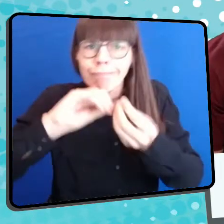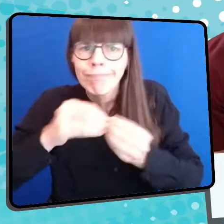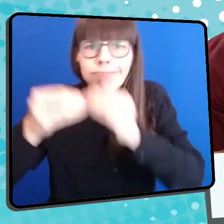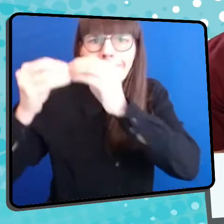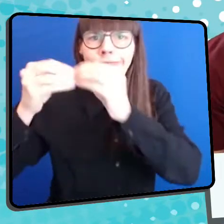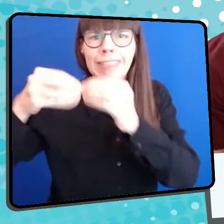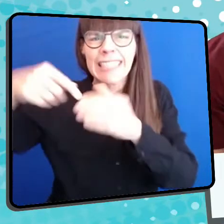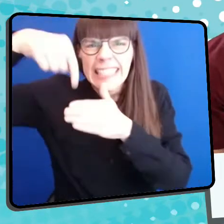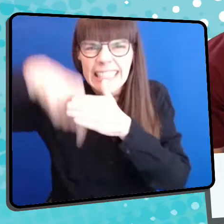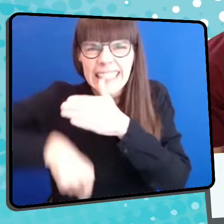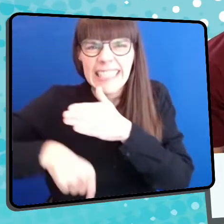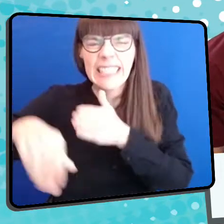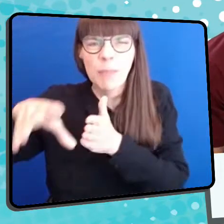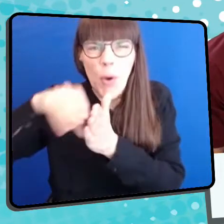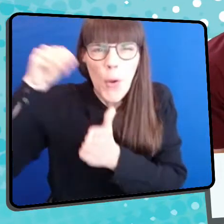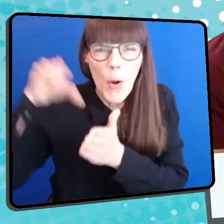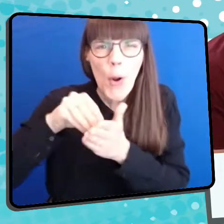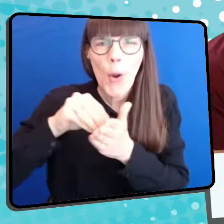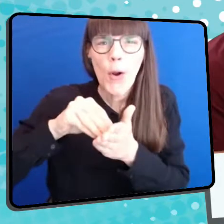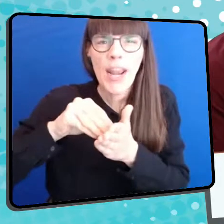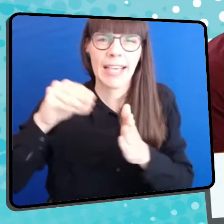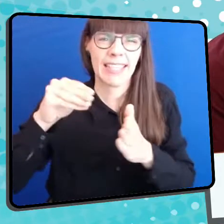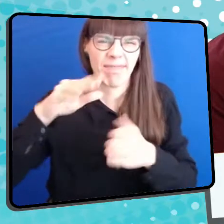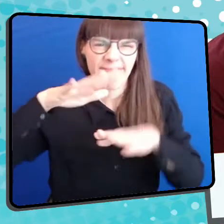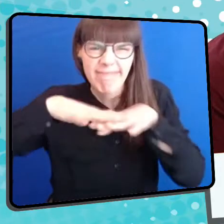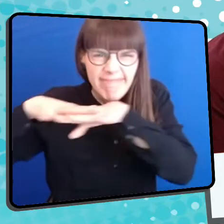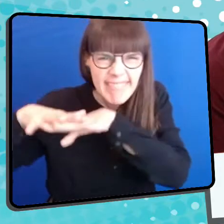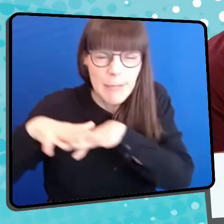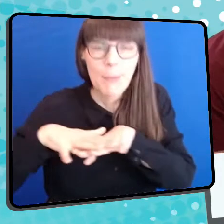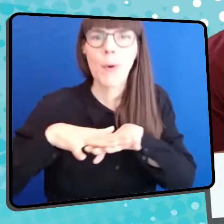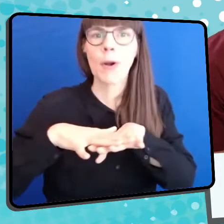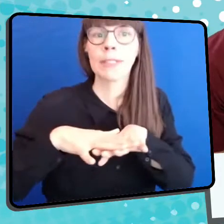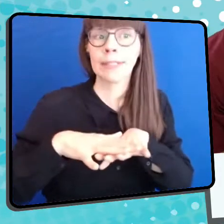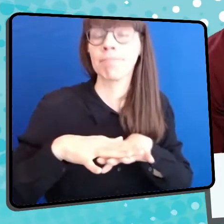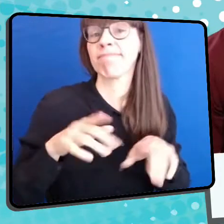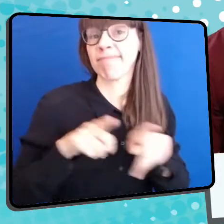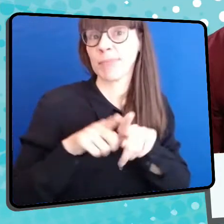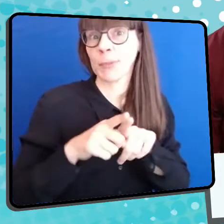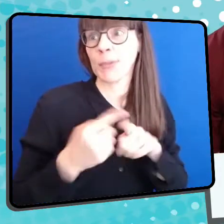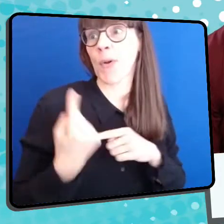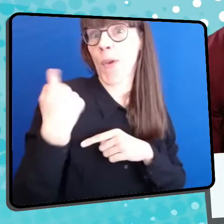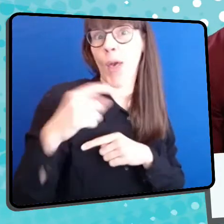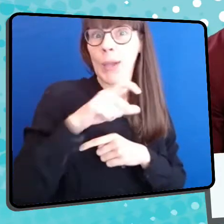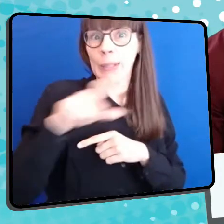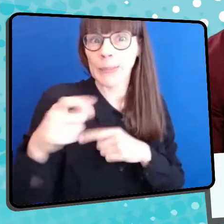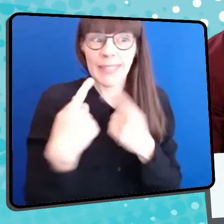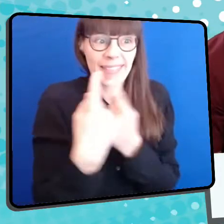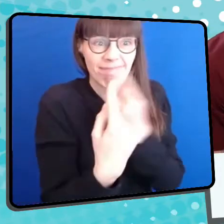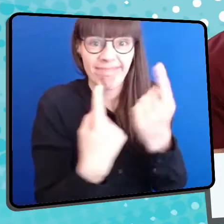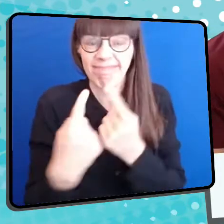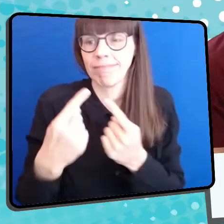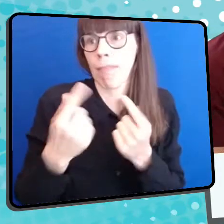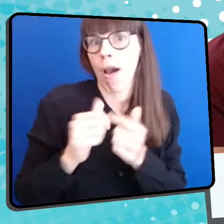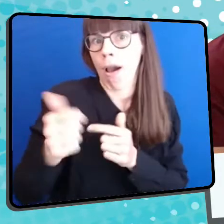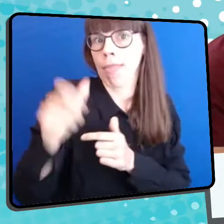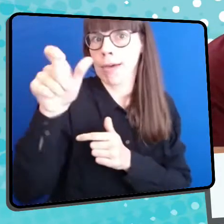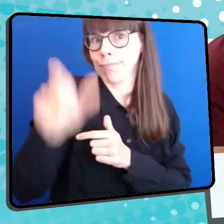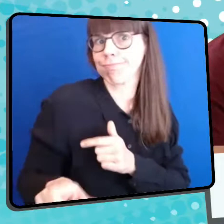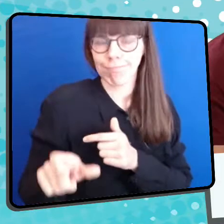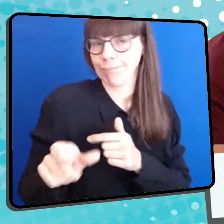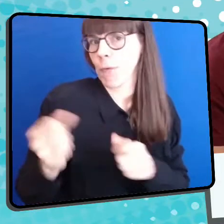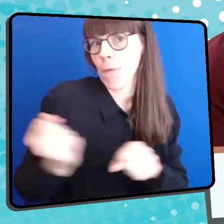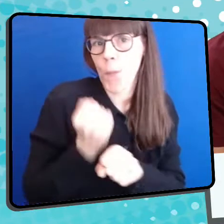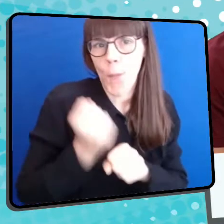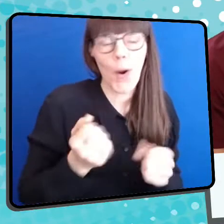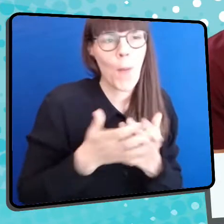running them in production like we saw and talked about last week. And in this show, we invite people from all over the world